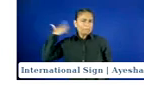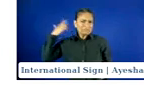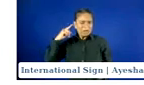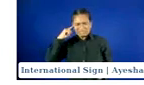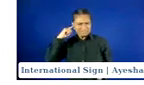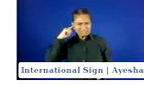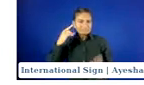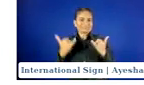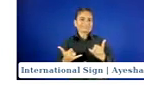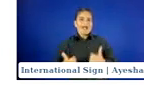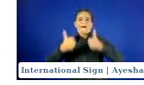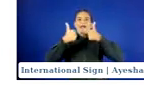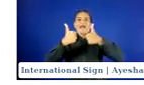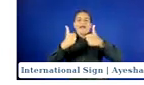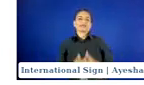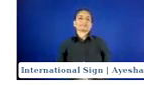Sure.